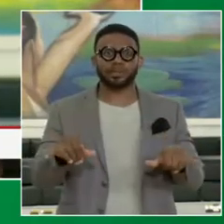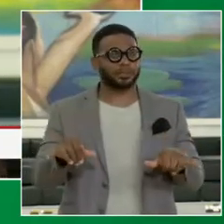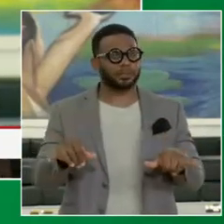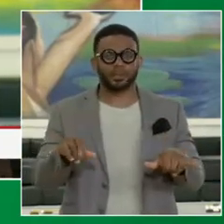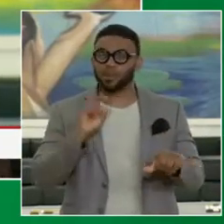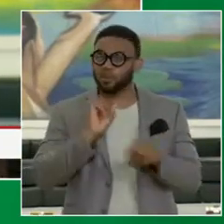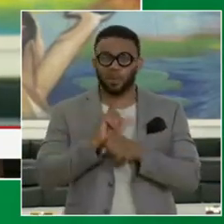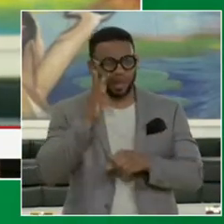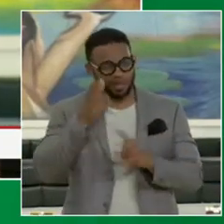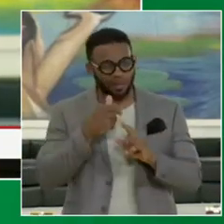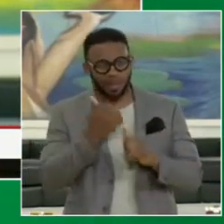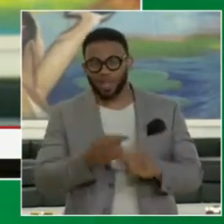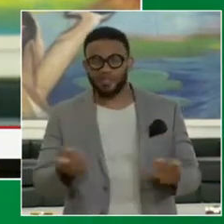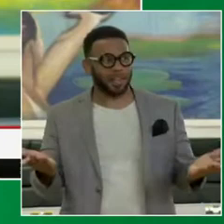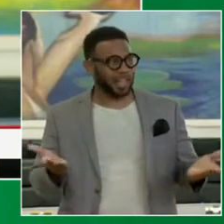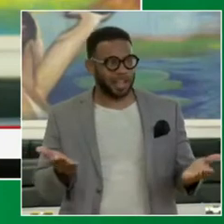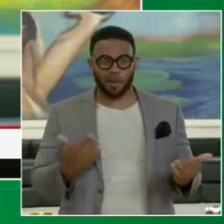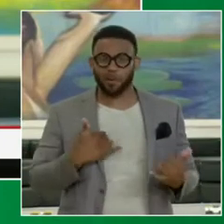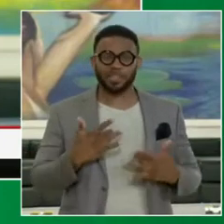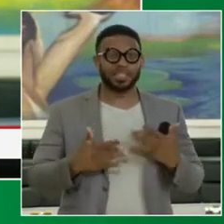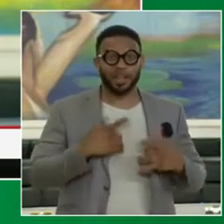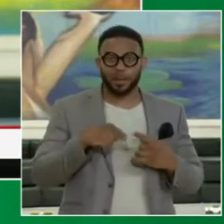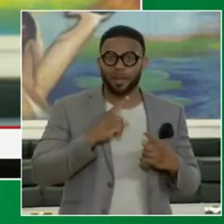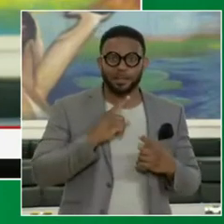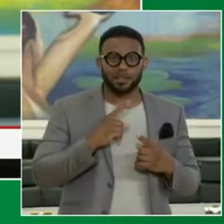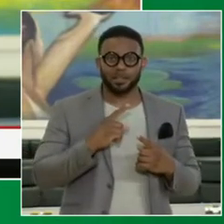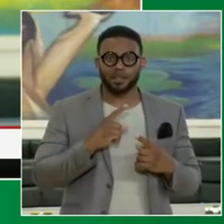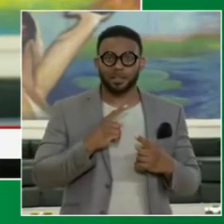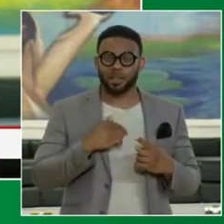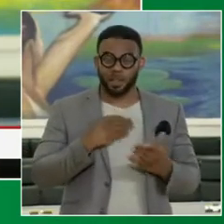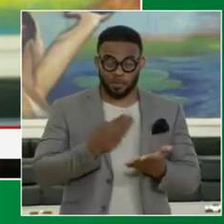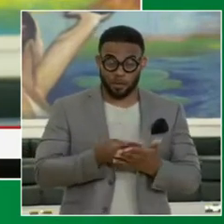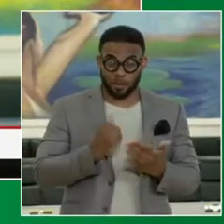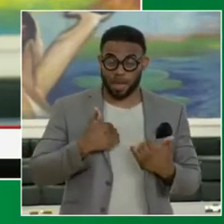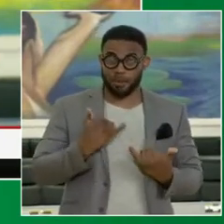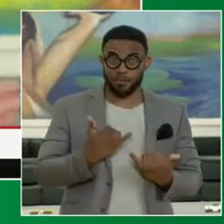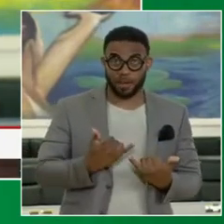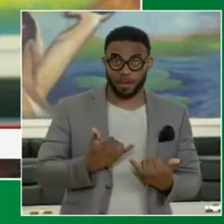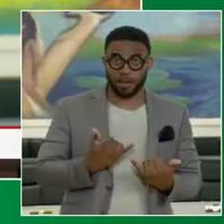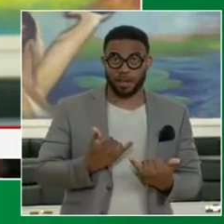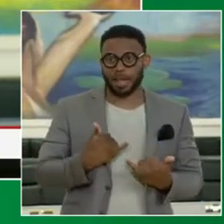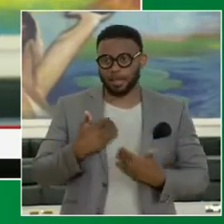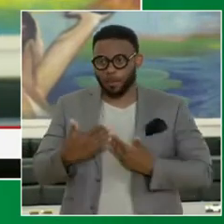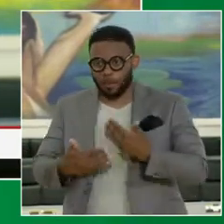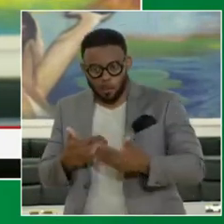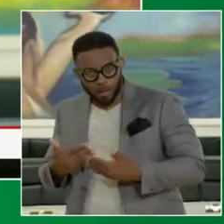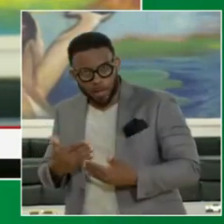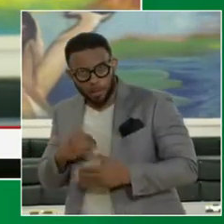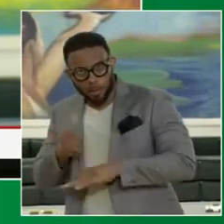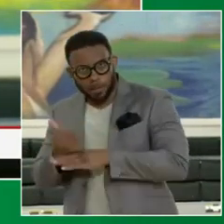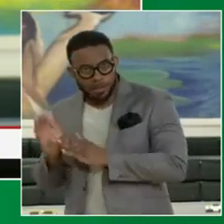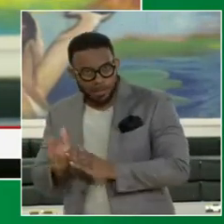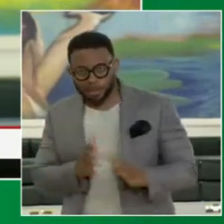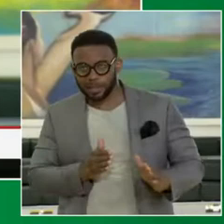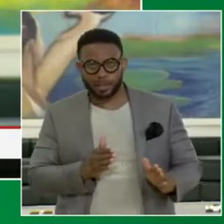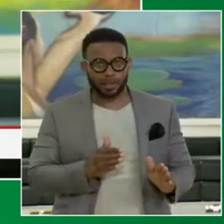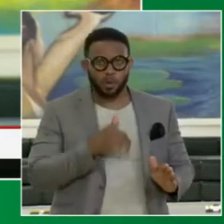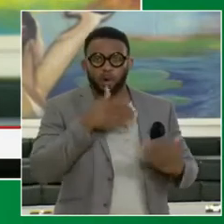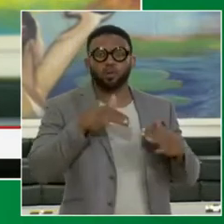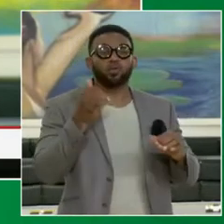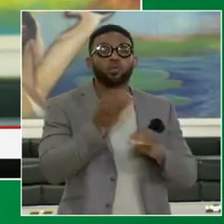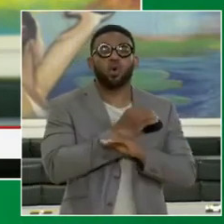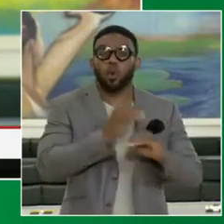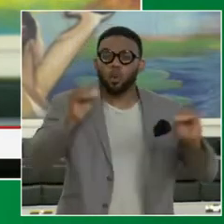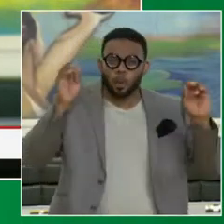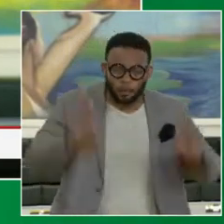And really what you hear from everybody here, what they're so excited about, is the funding that we have now and the process in which we put together to do this and the leadership that's